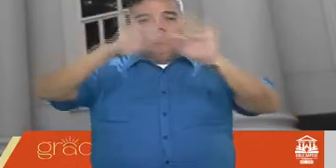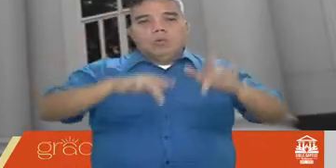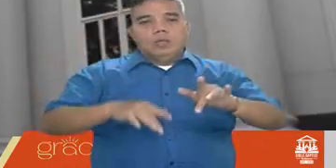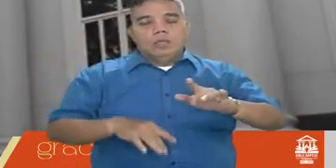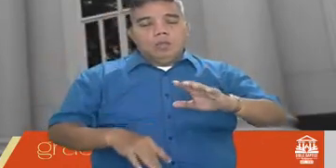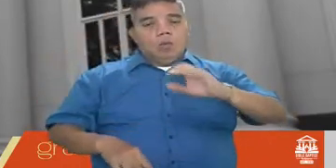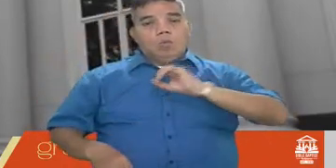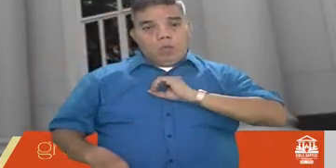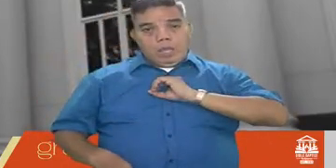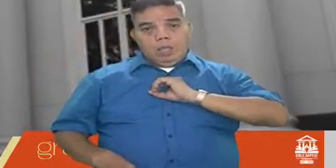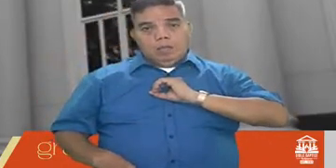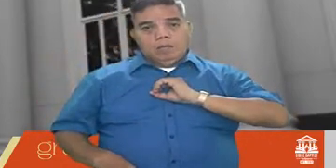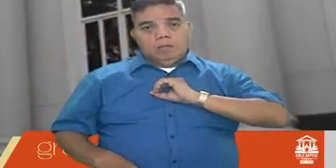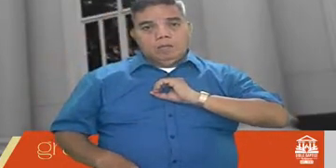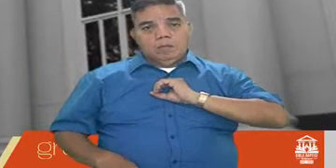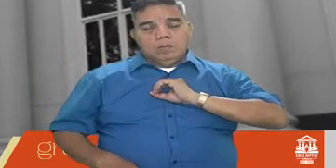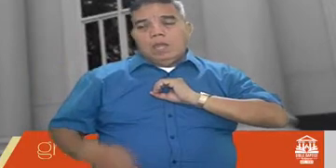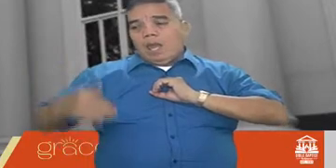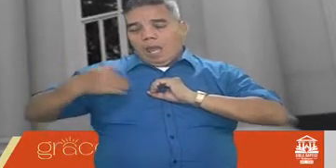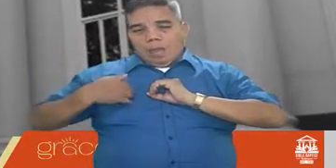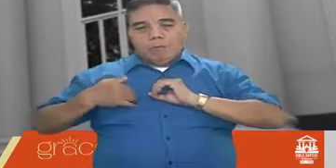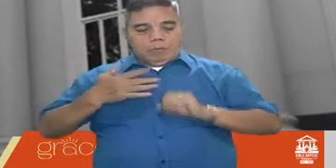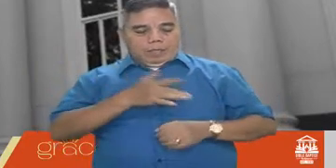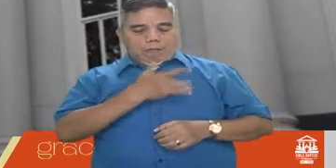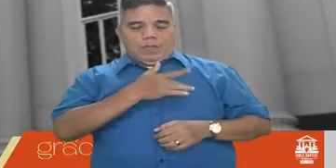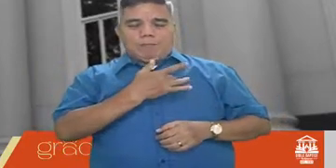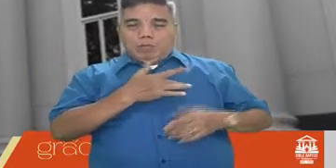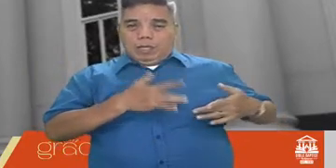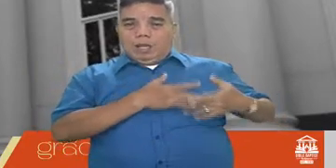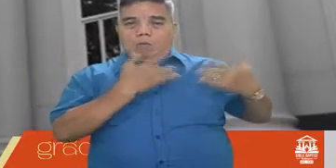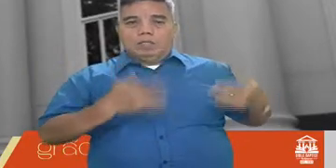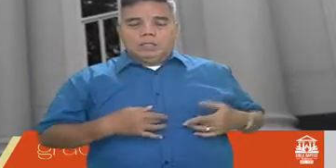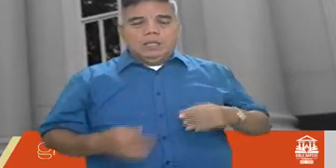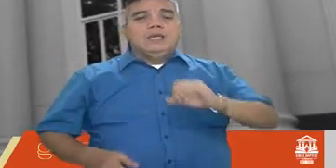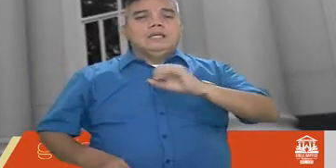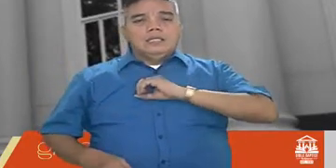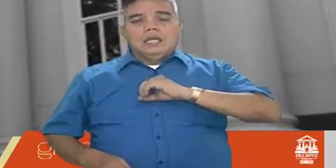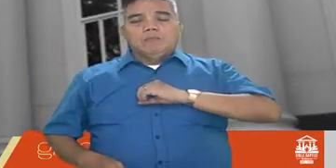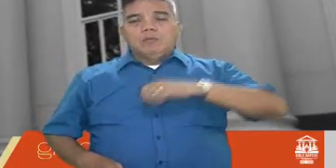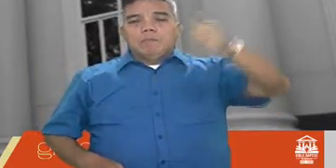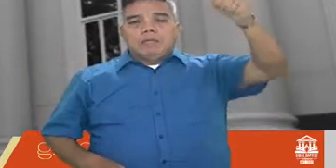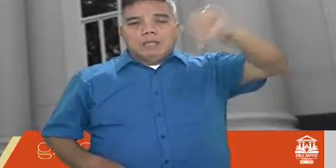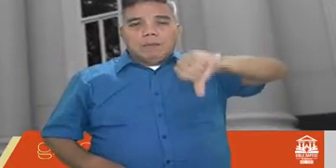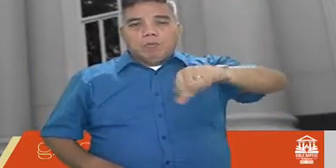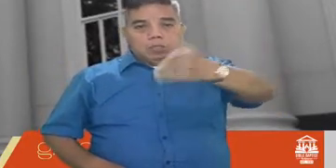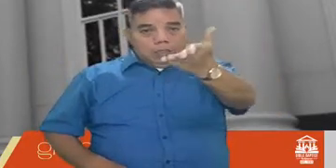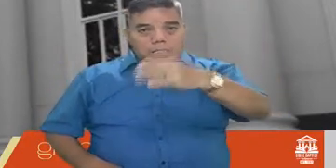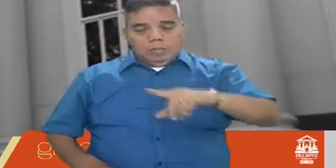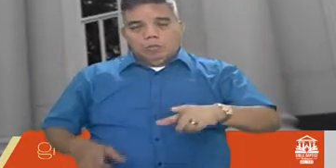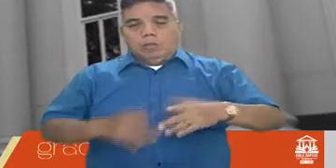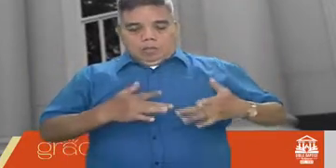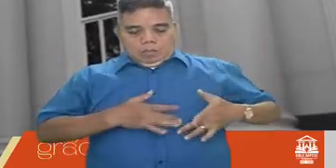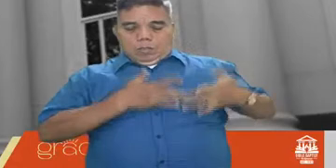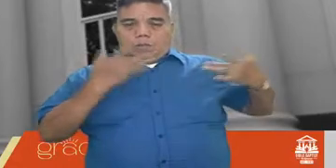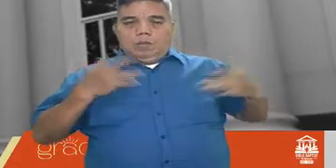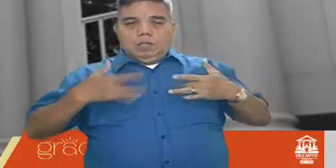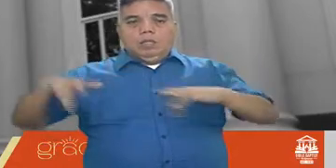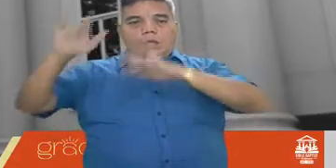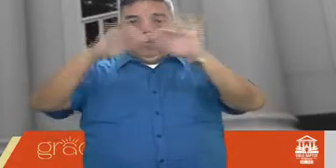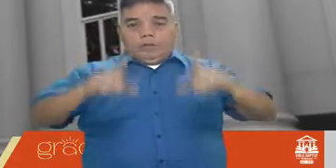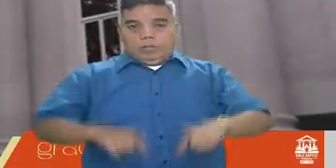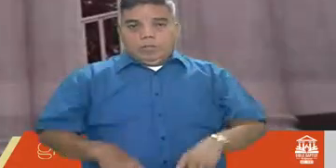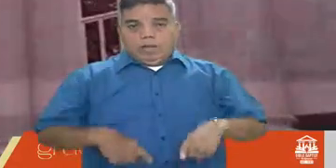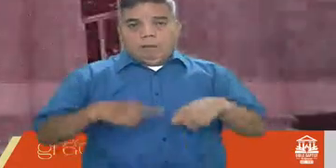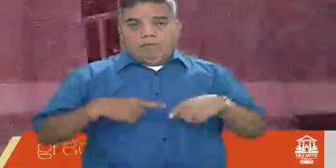ra poy biktima. Kitang dunay mga kapait nga gibati sa atong kasing-kasing, kita ra poy biktima ni ana. Kita ra poy luol, luoy.